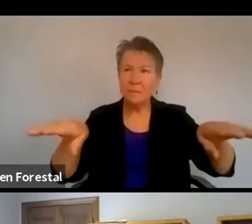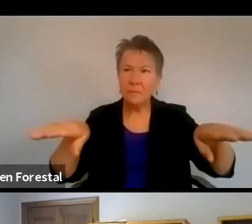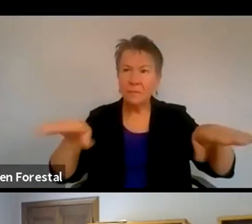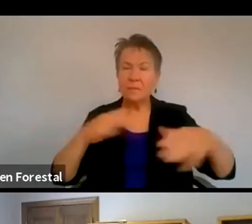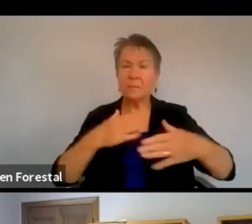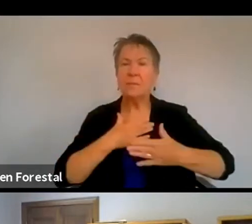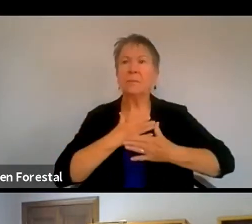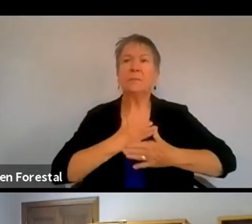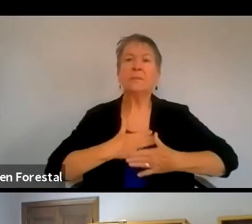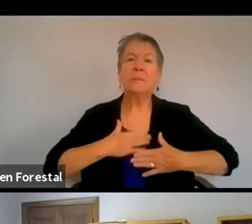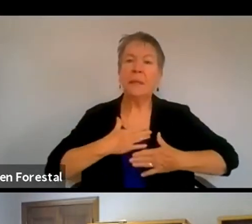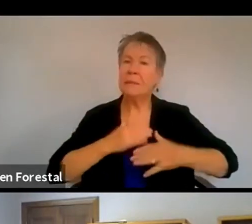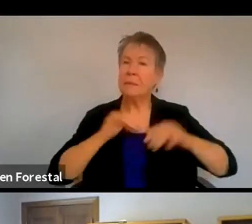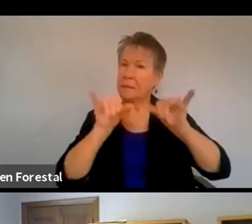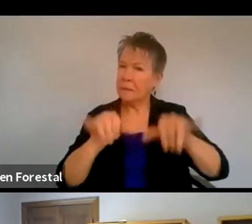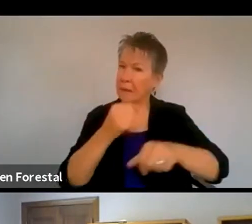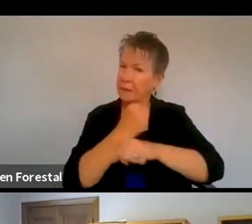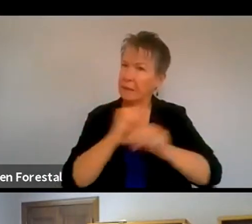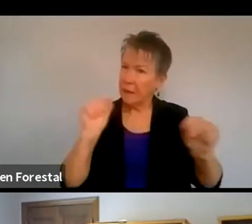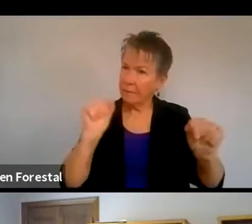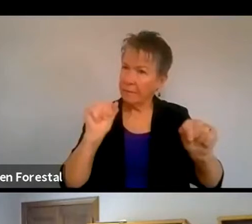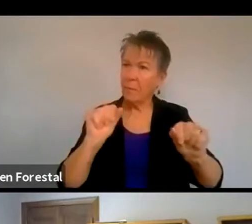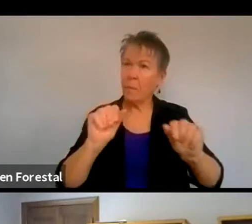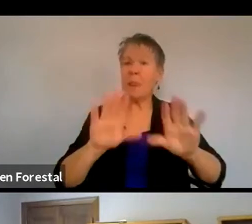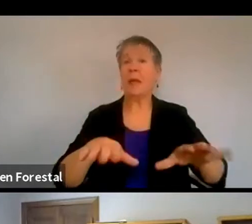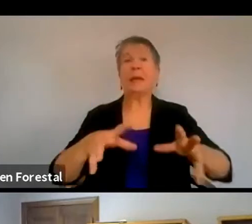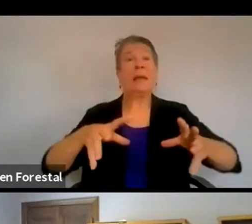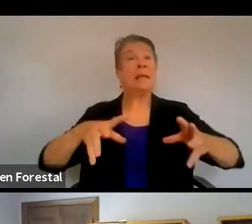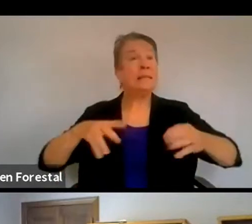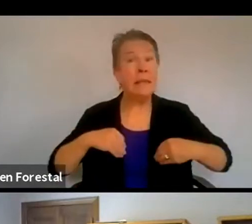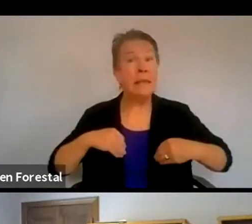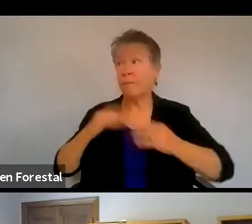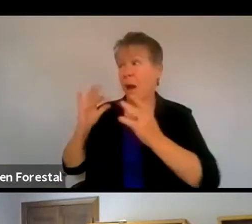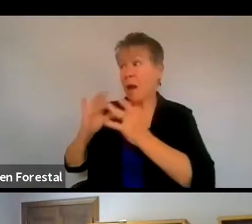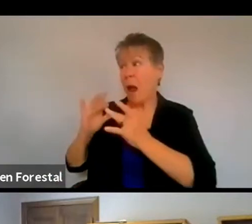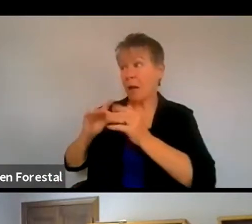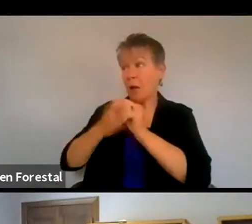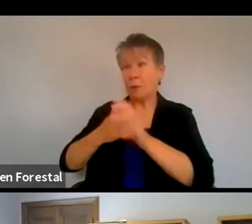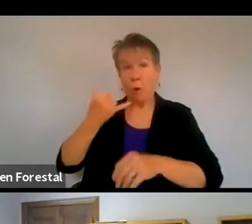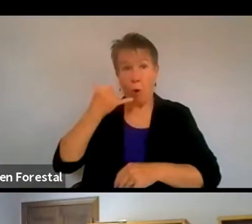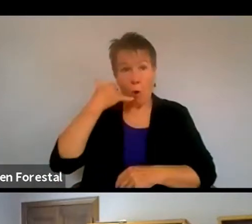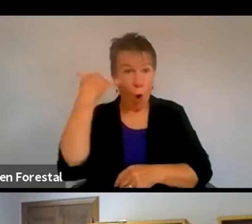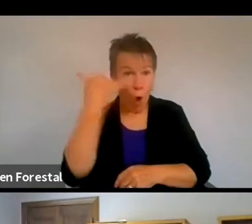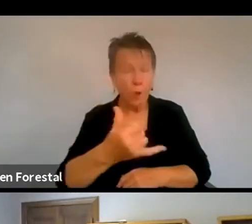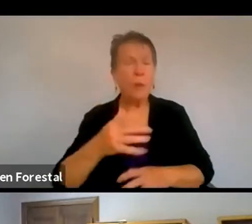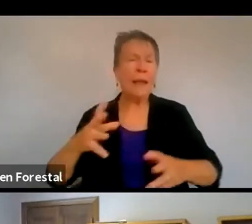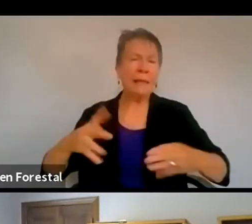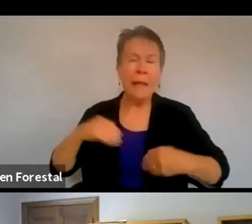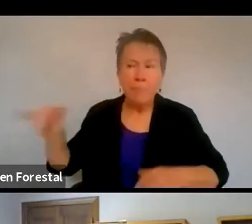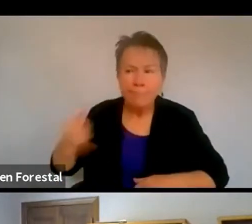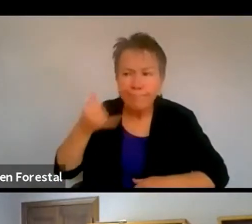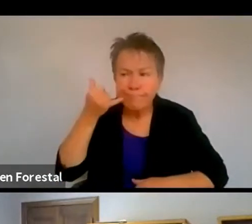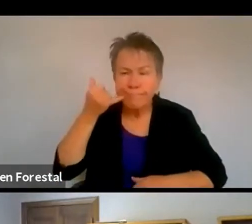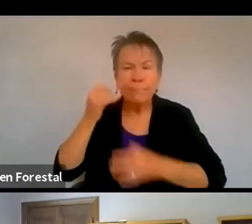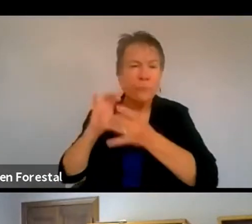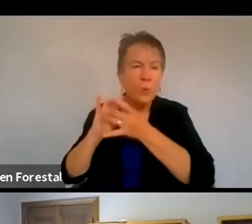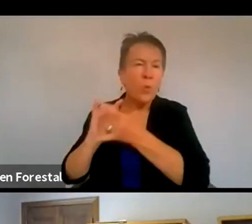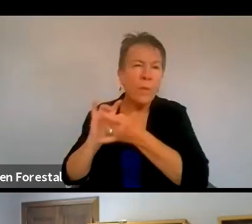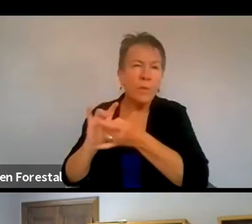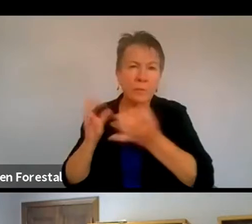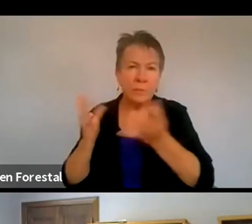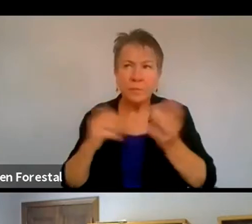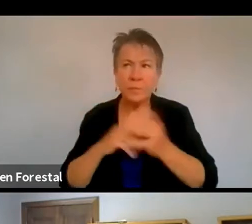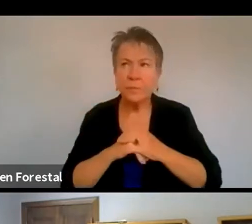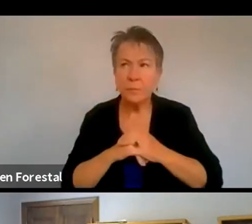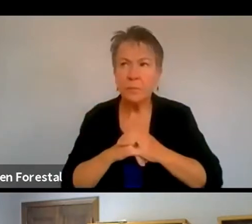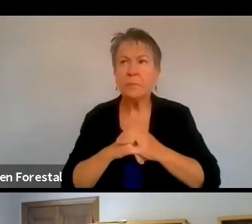download the COVID Alert NJ app. Thank you. Hey, Judy, thank you for everything, and thank you for that. And